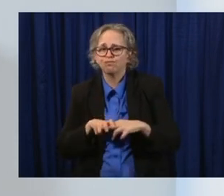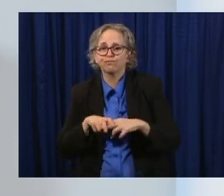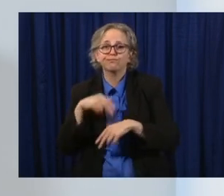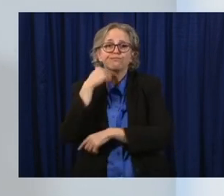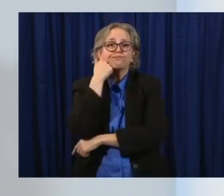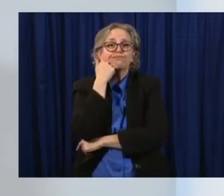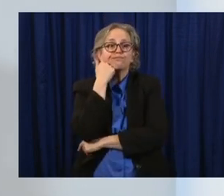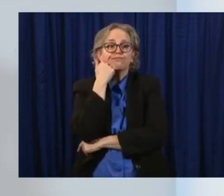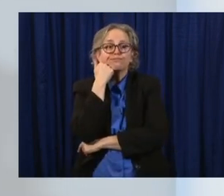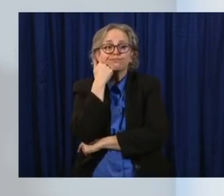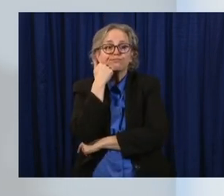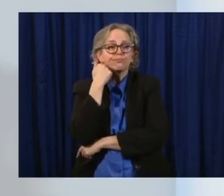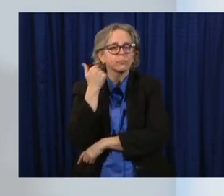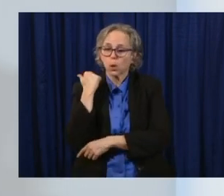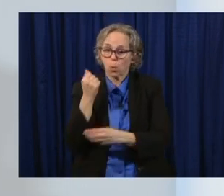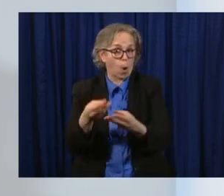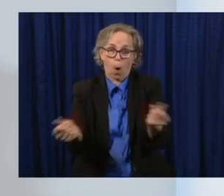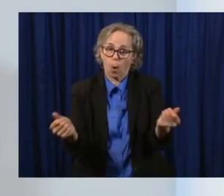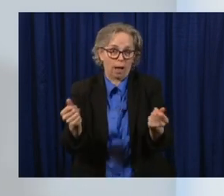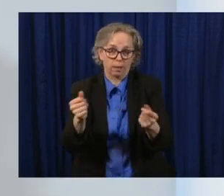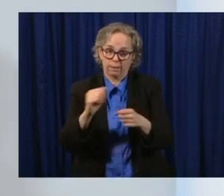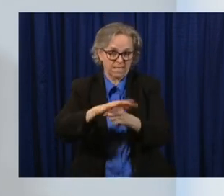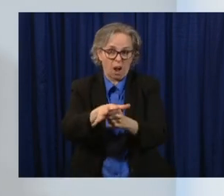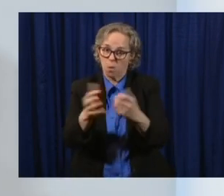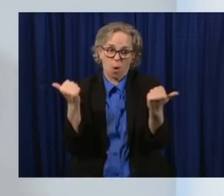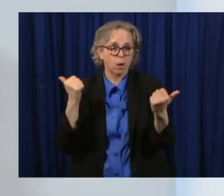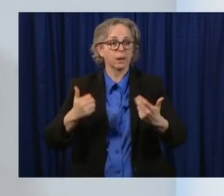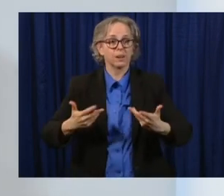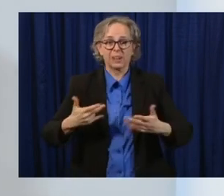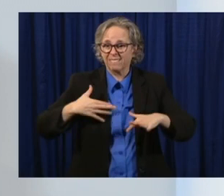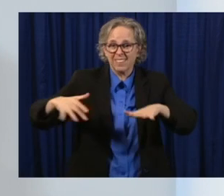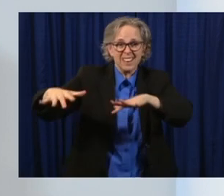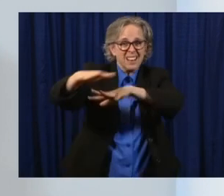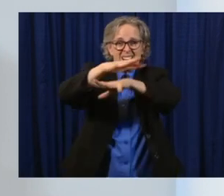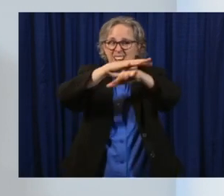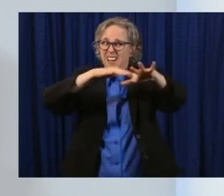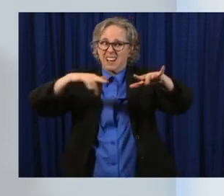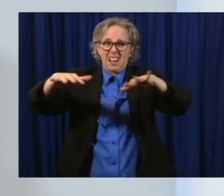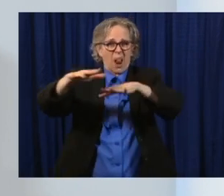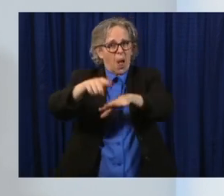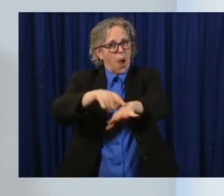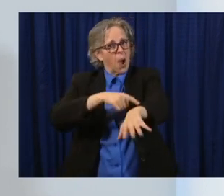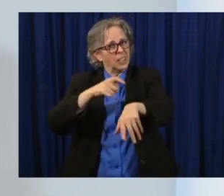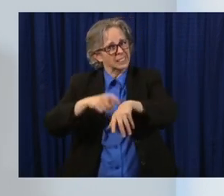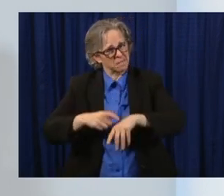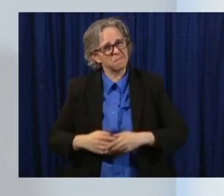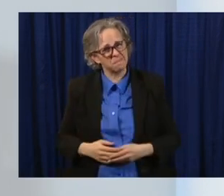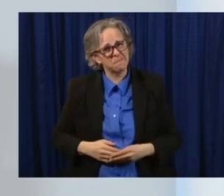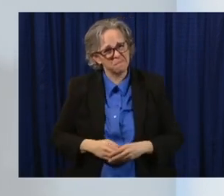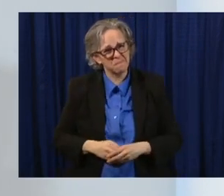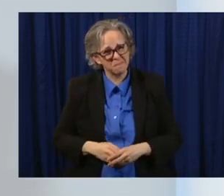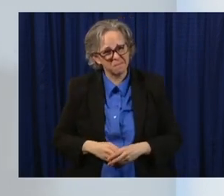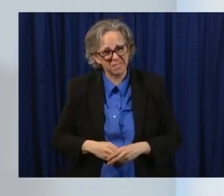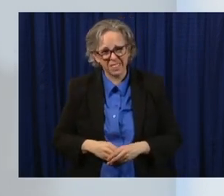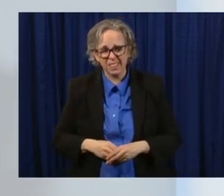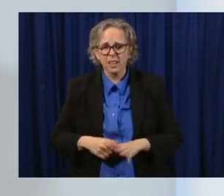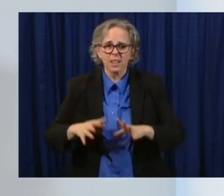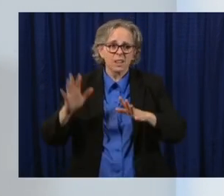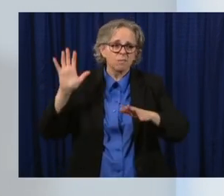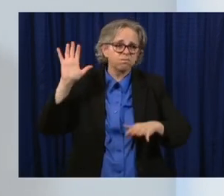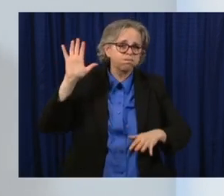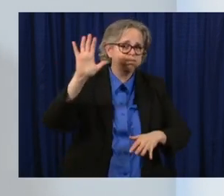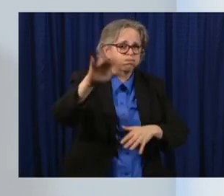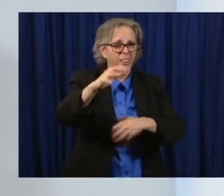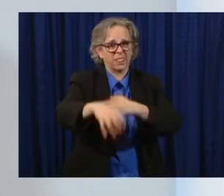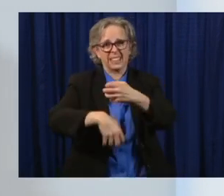It's going to be there in our world for a long time, throughout 2020.